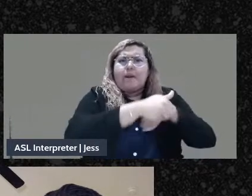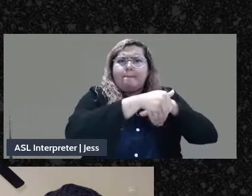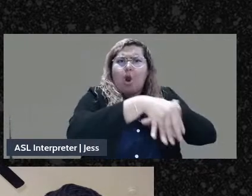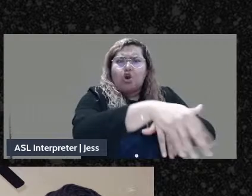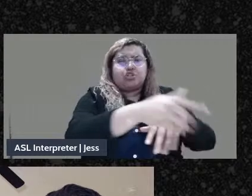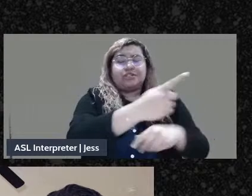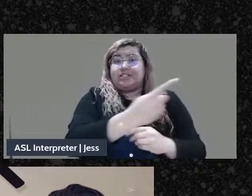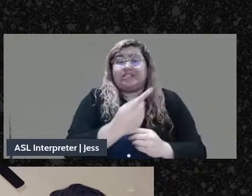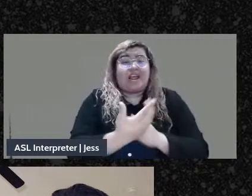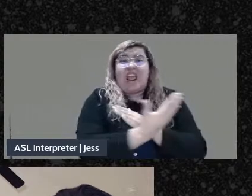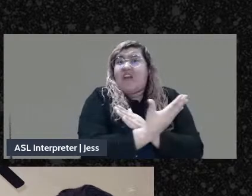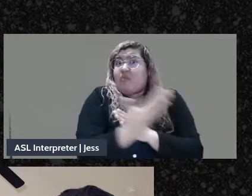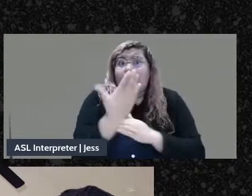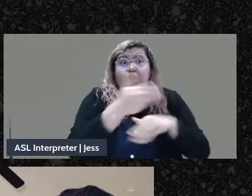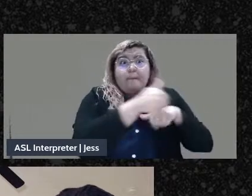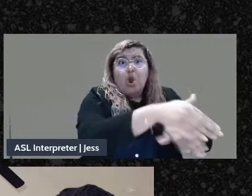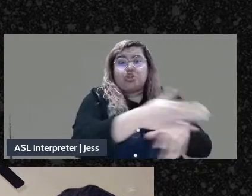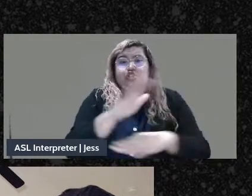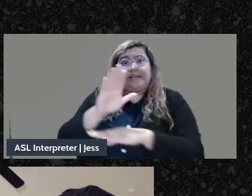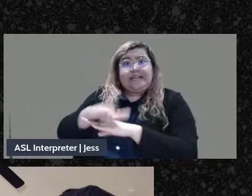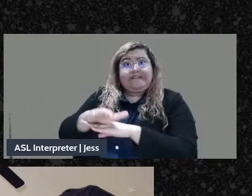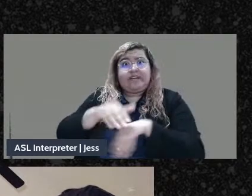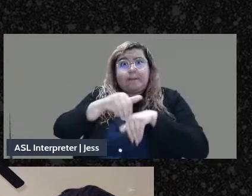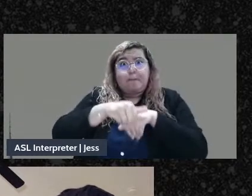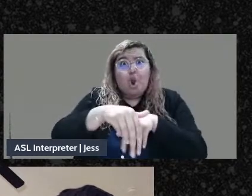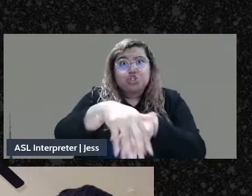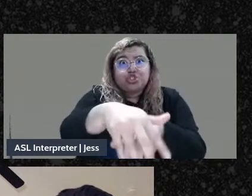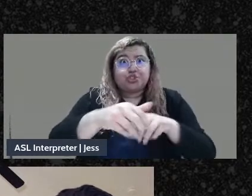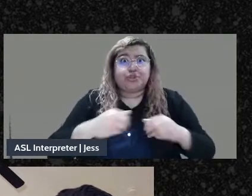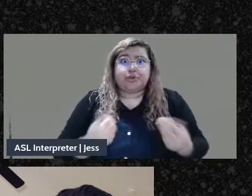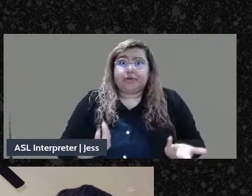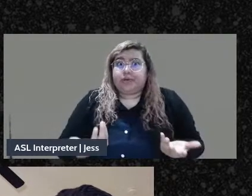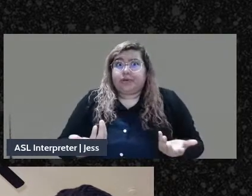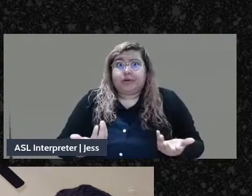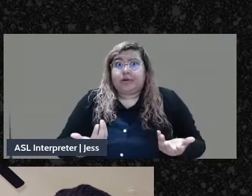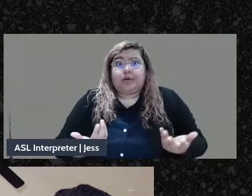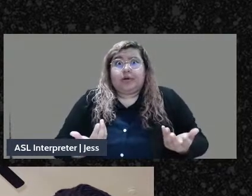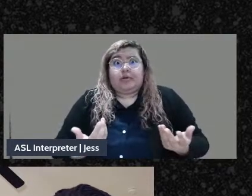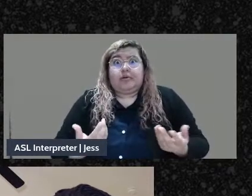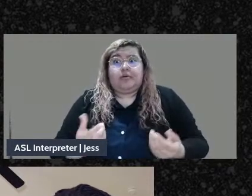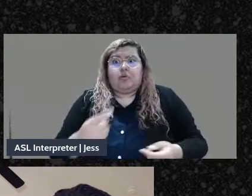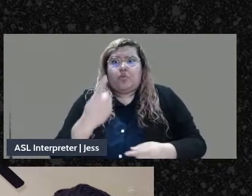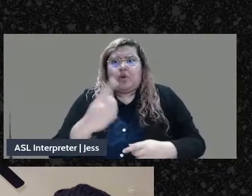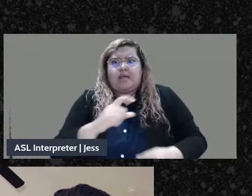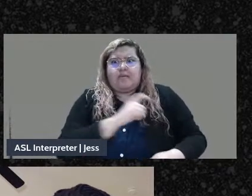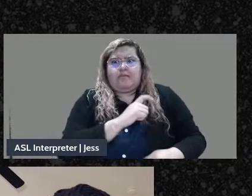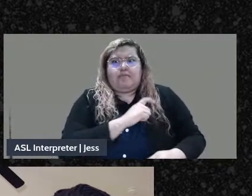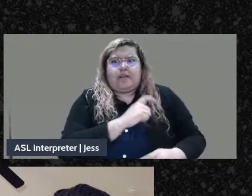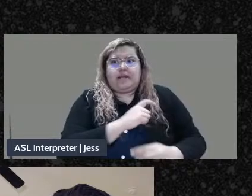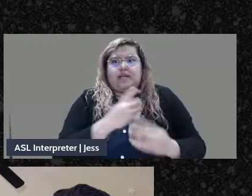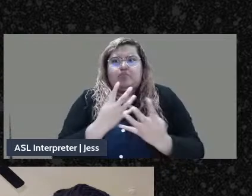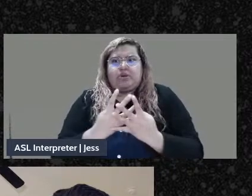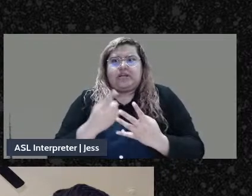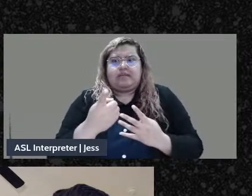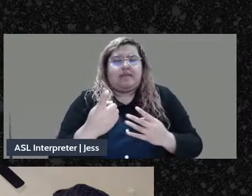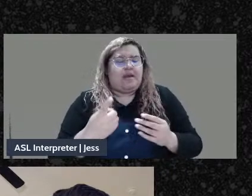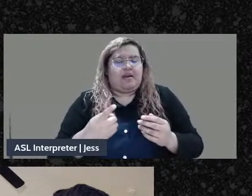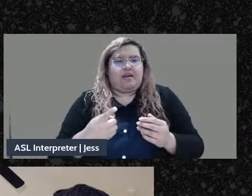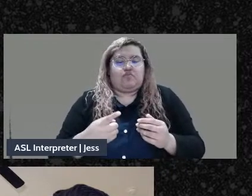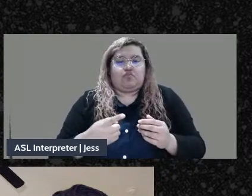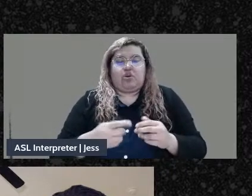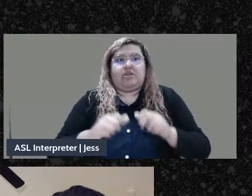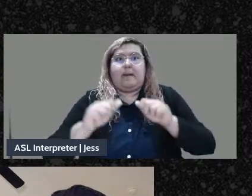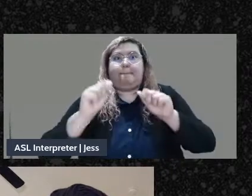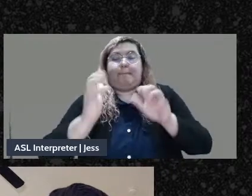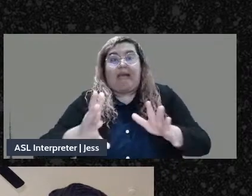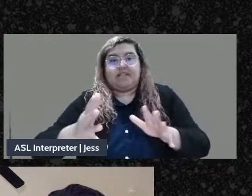every single morning. There was evening march. There were one of the police precincts was abandoned because people took it over and took over